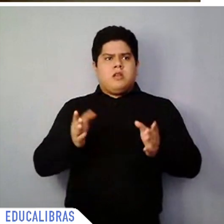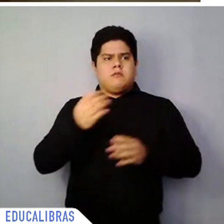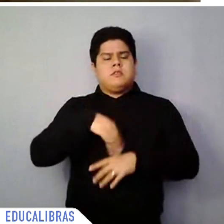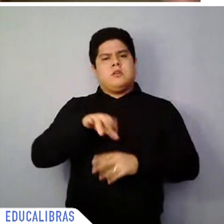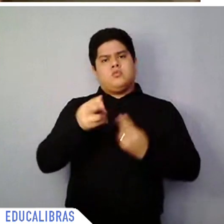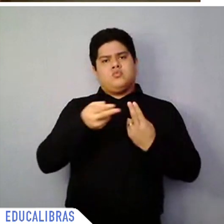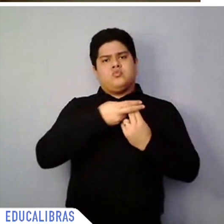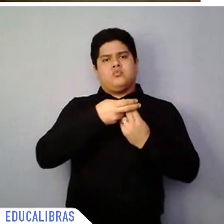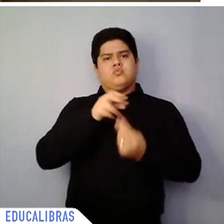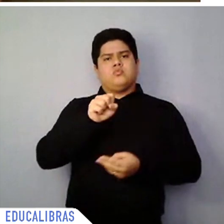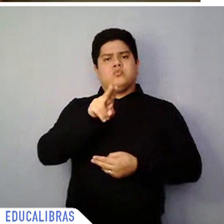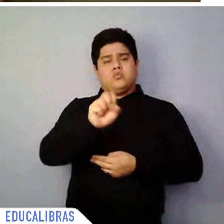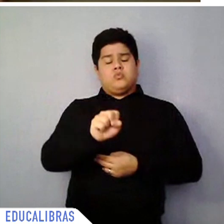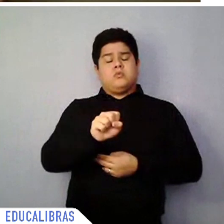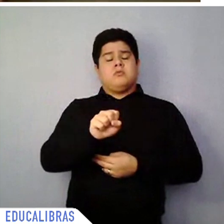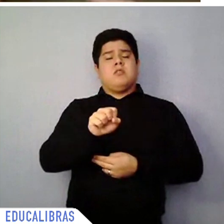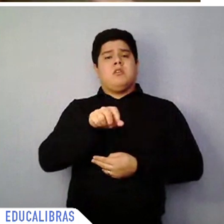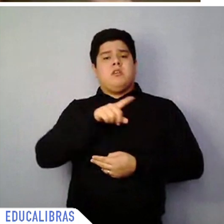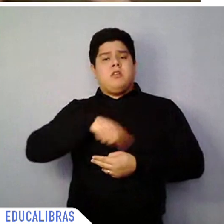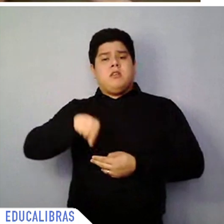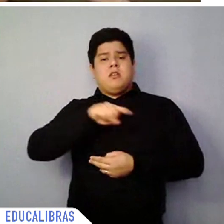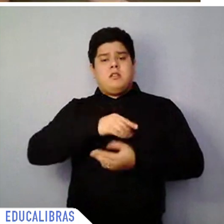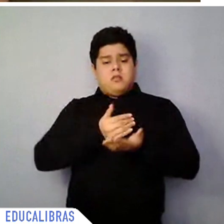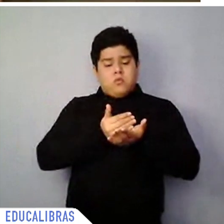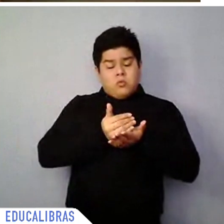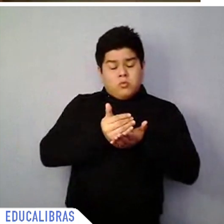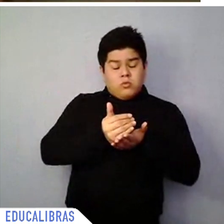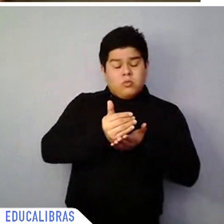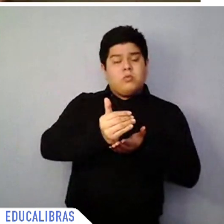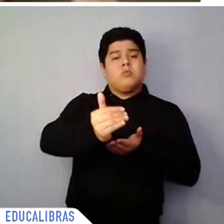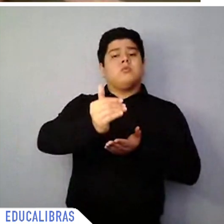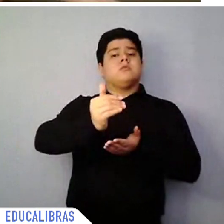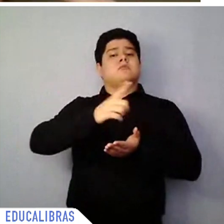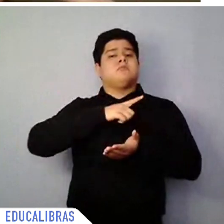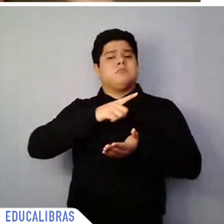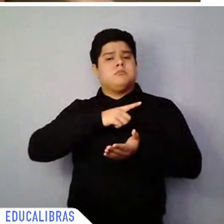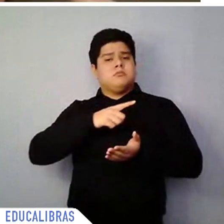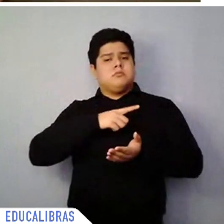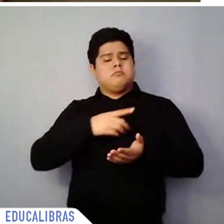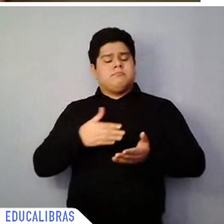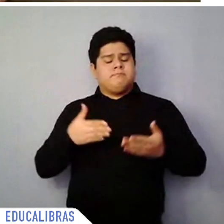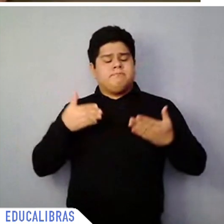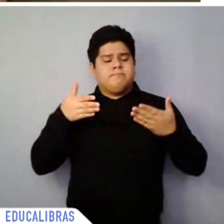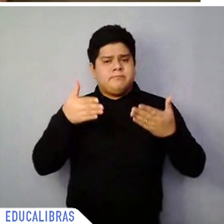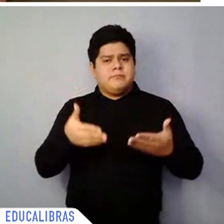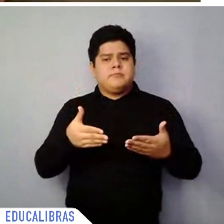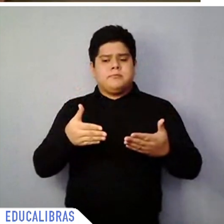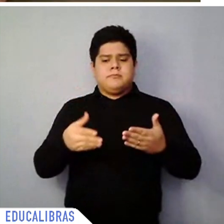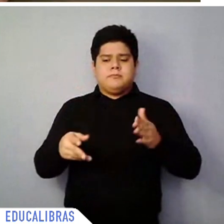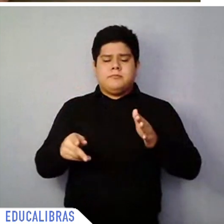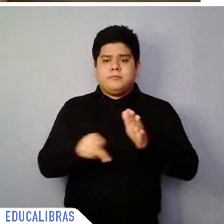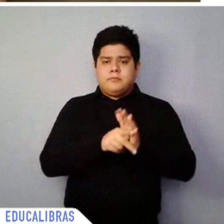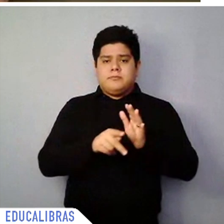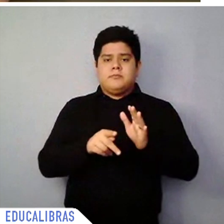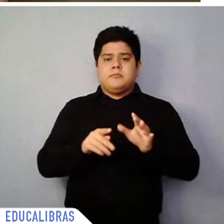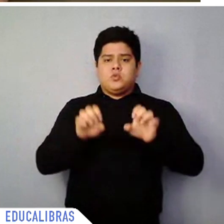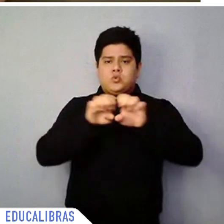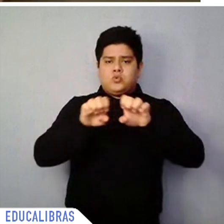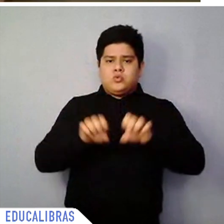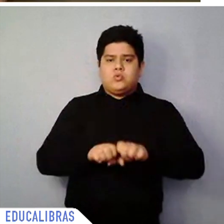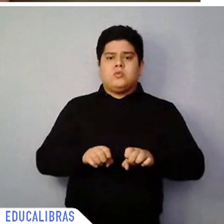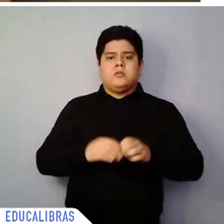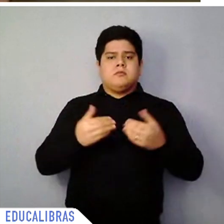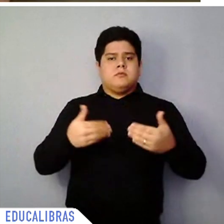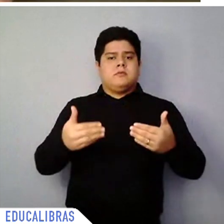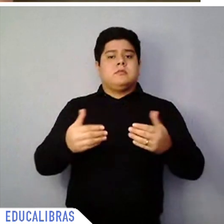of the potential of the structure of this unified health system that is SUS.